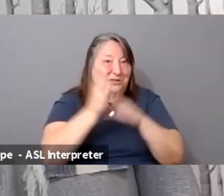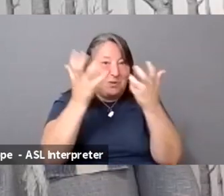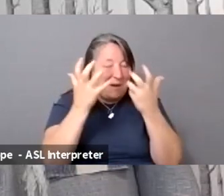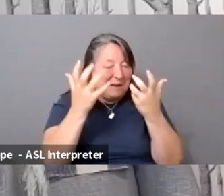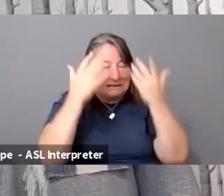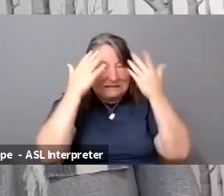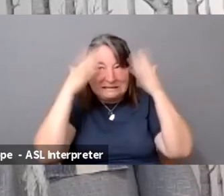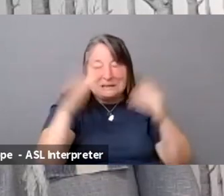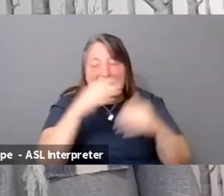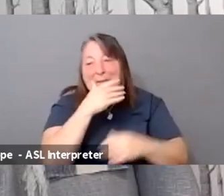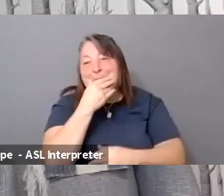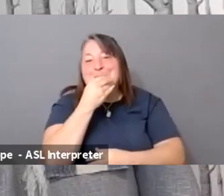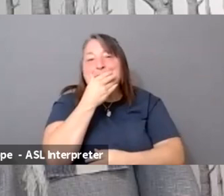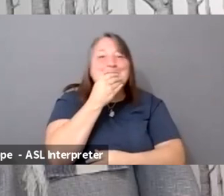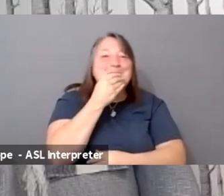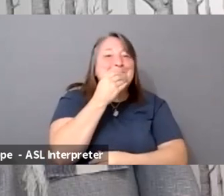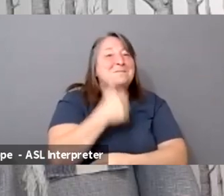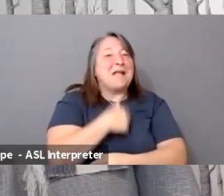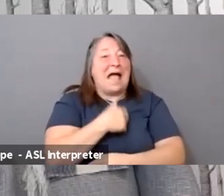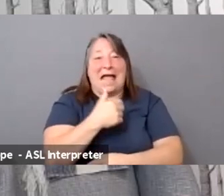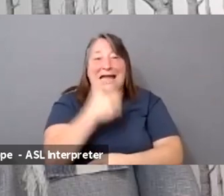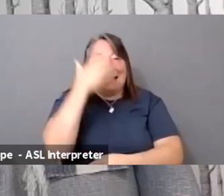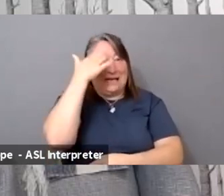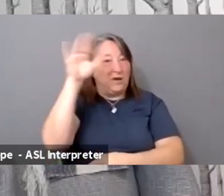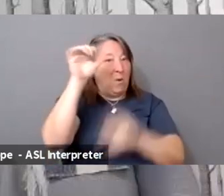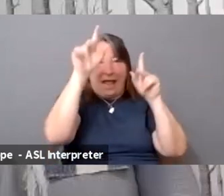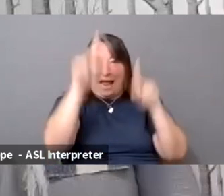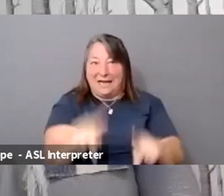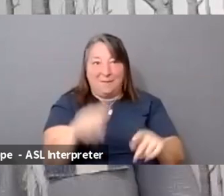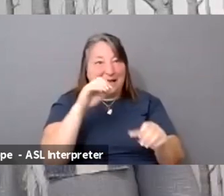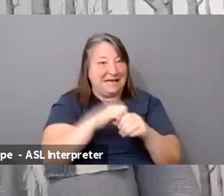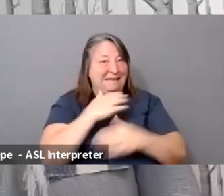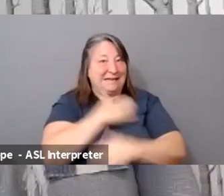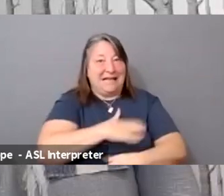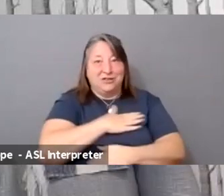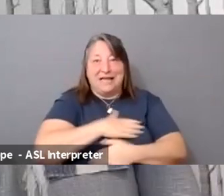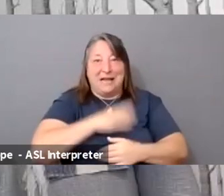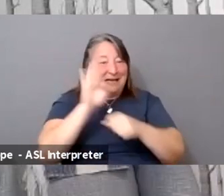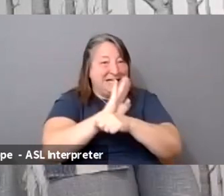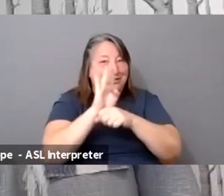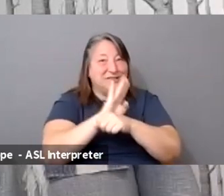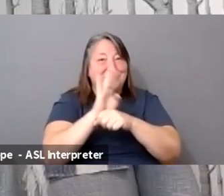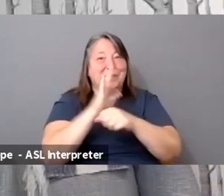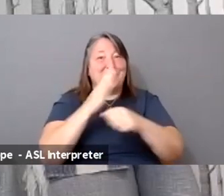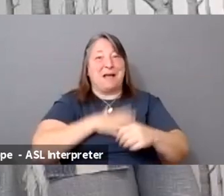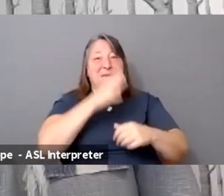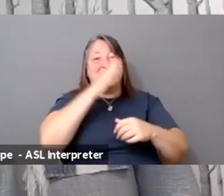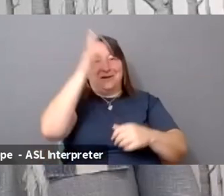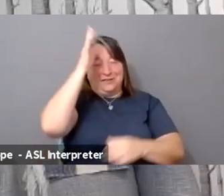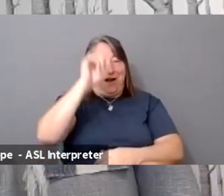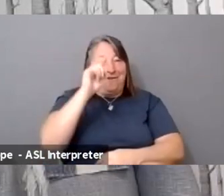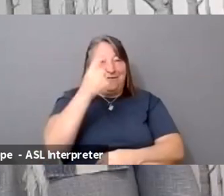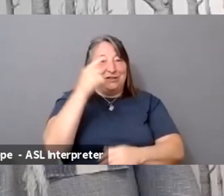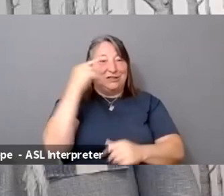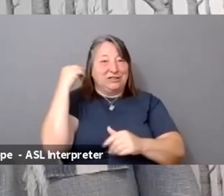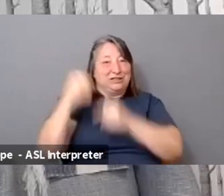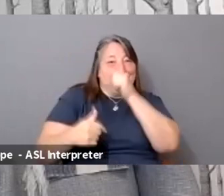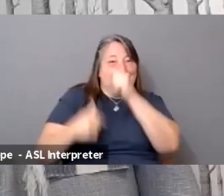career. I knew nobody in the entertainment industry. My parents are first generation